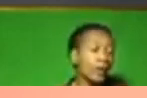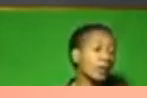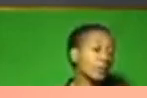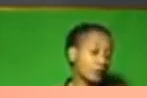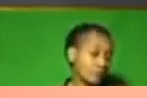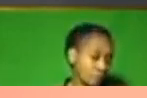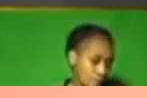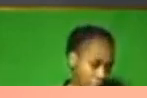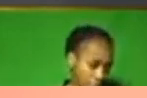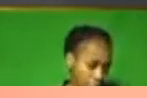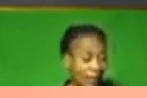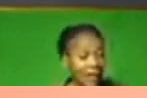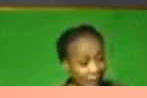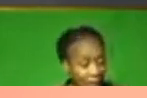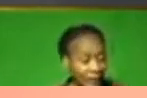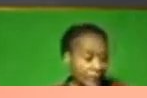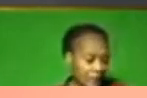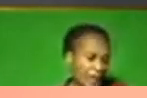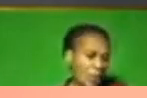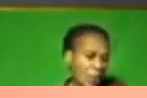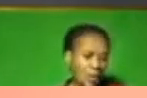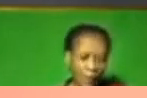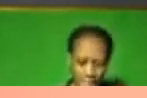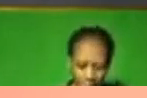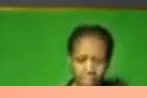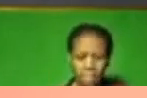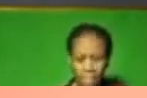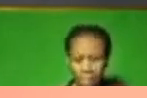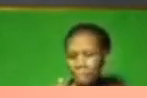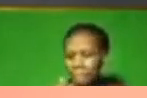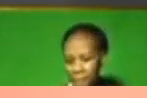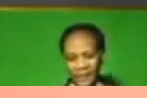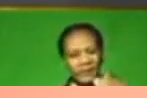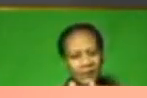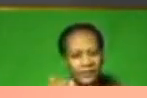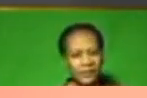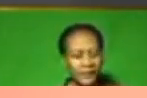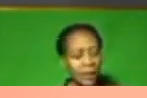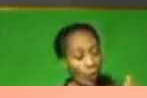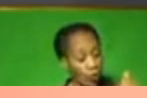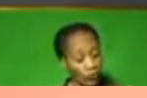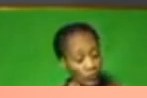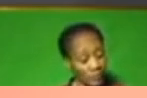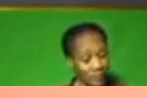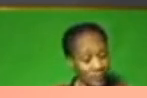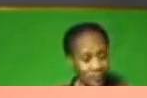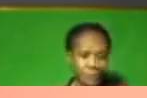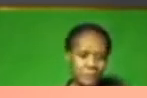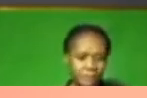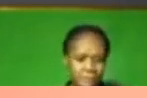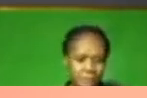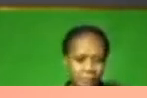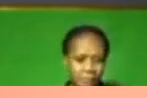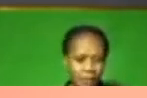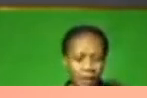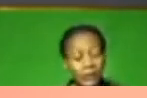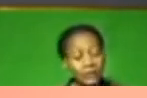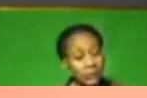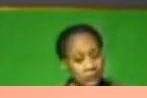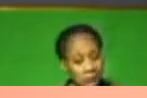has also been a time of rebuilding and refocusing for the presidency. With